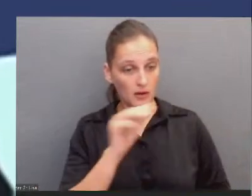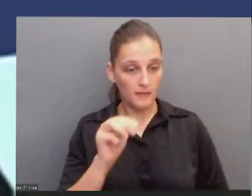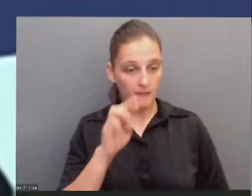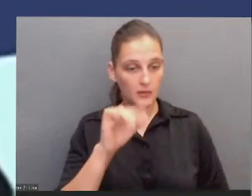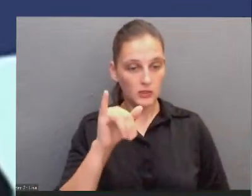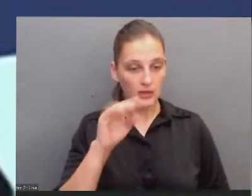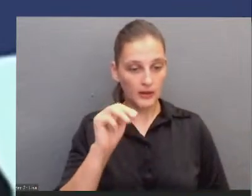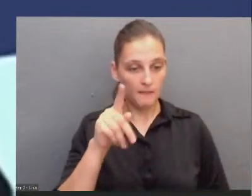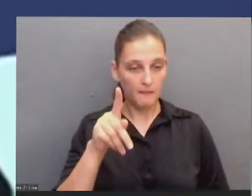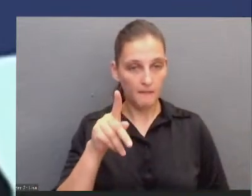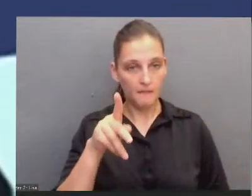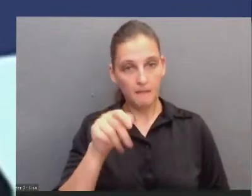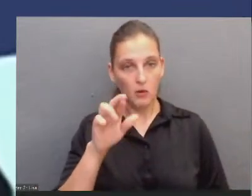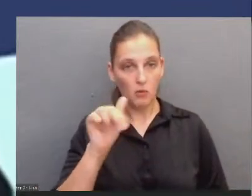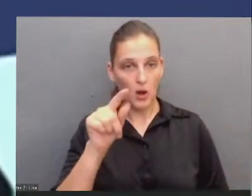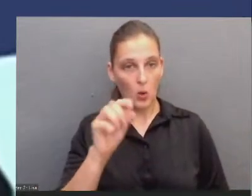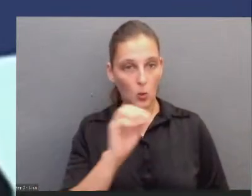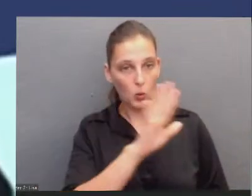presentation.